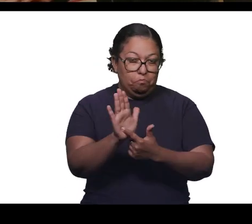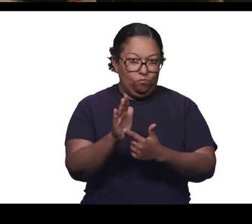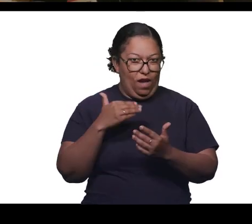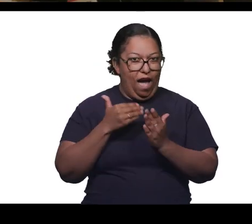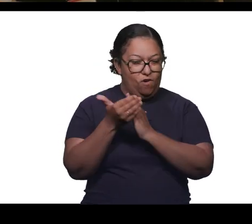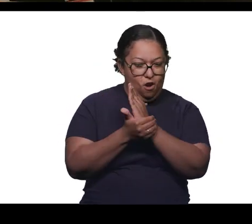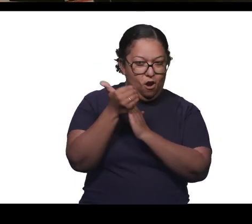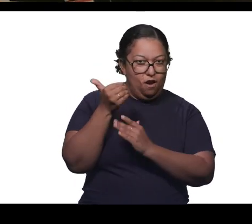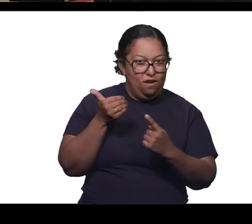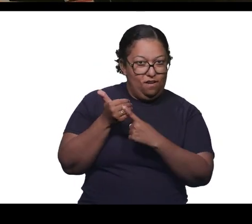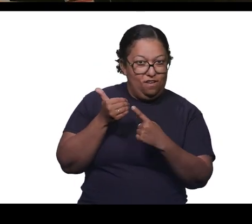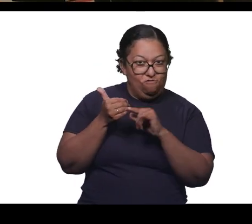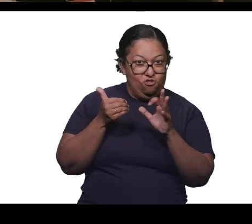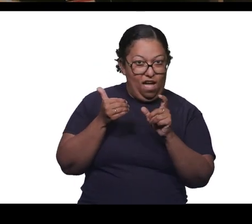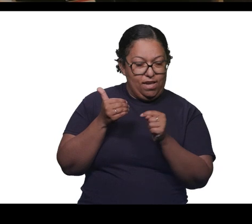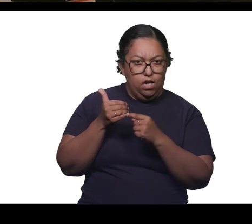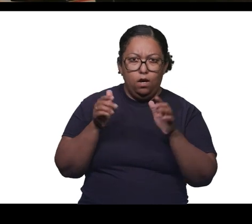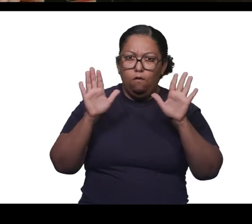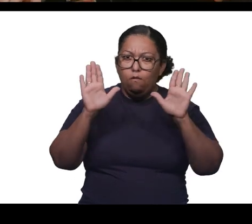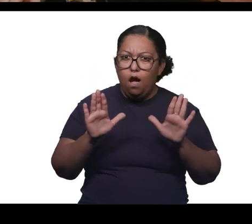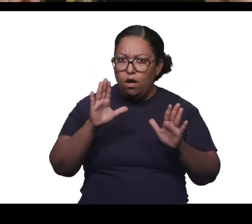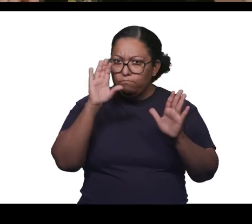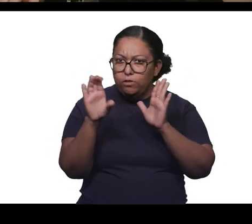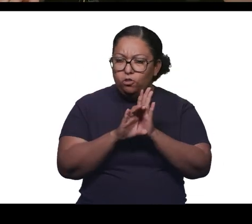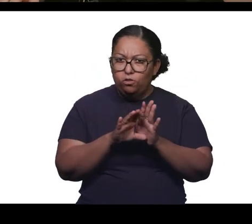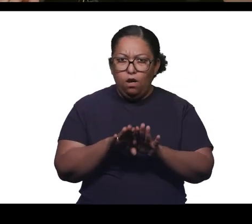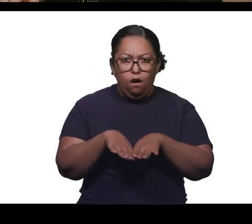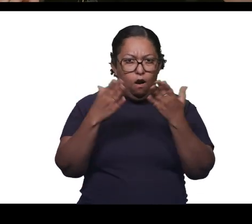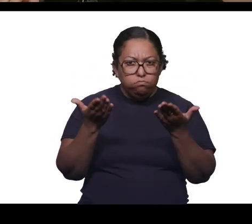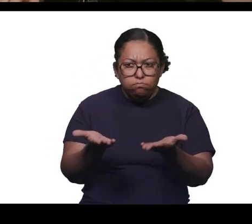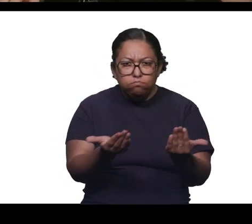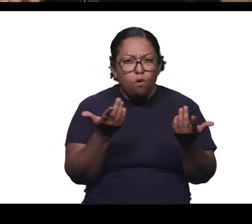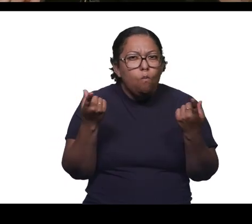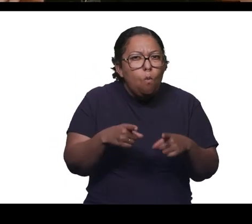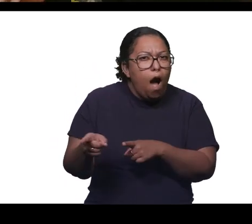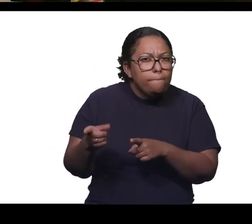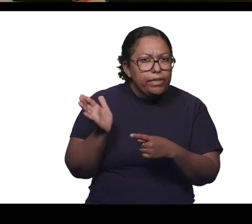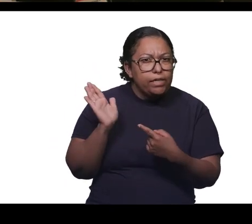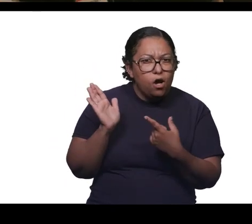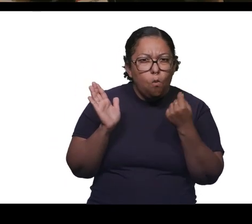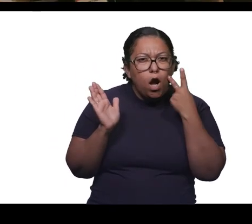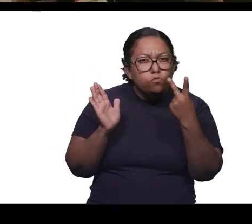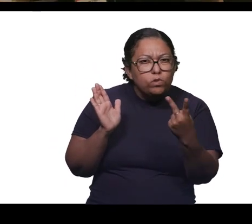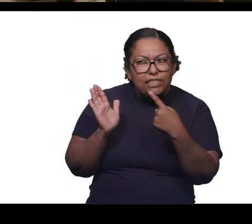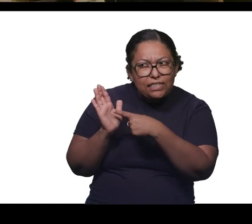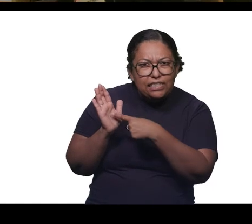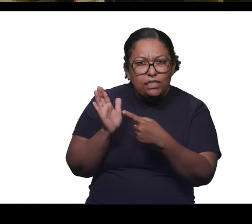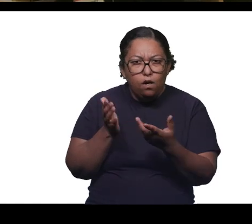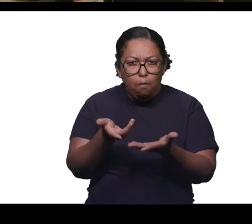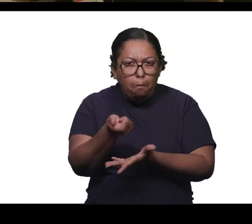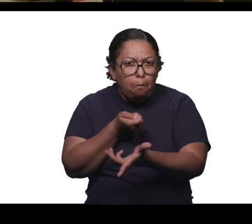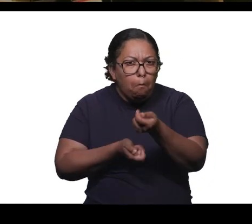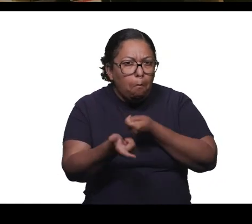open-ended questions. What's going on in this picture? What do you see that makes you say that? What more can we find? Then Marla just